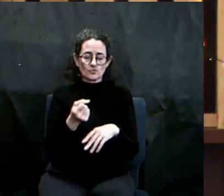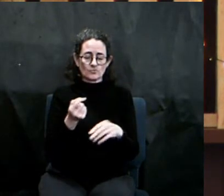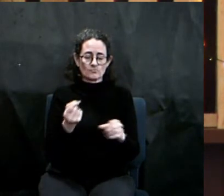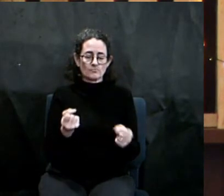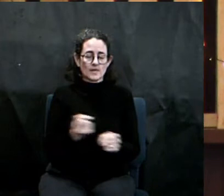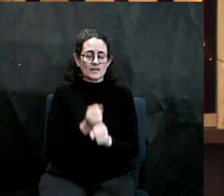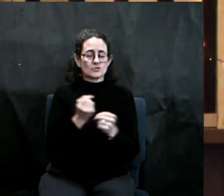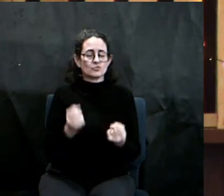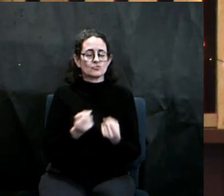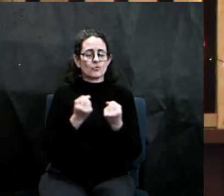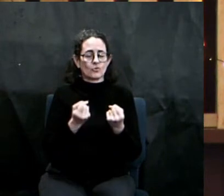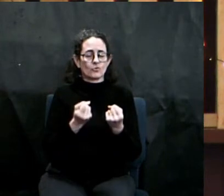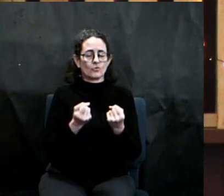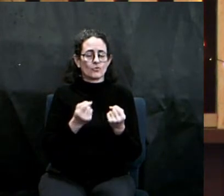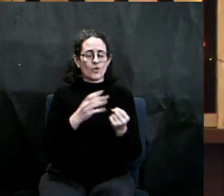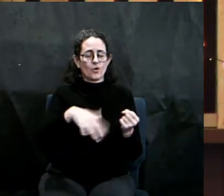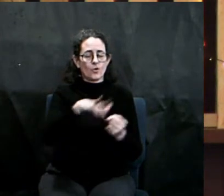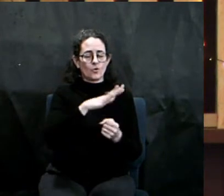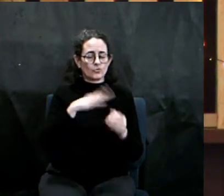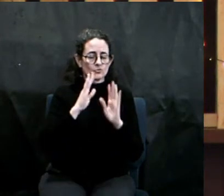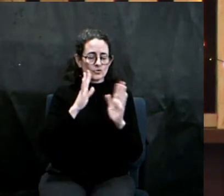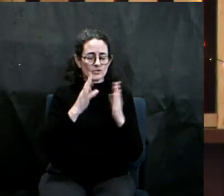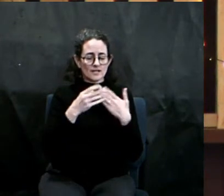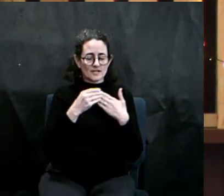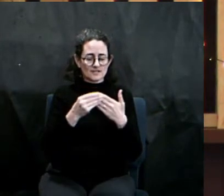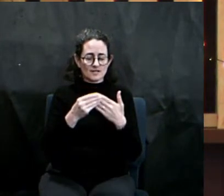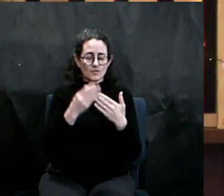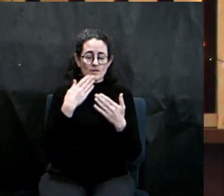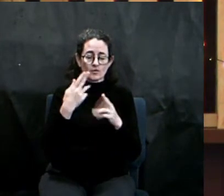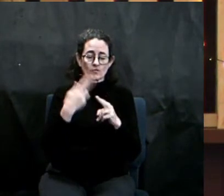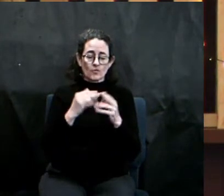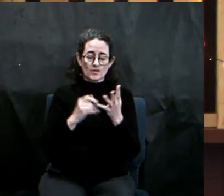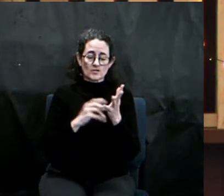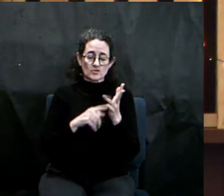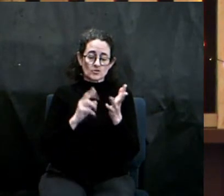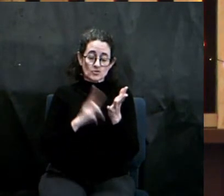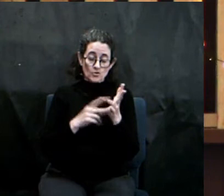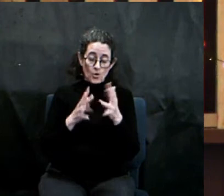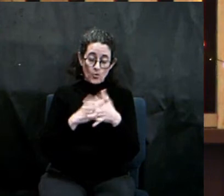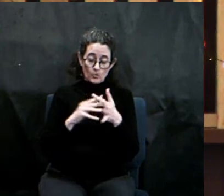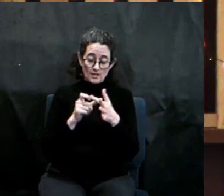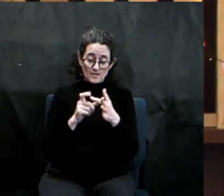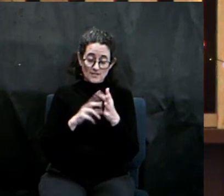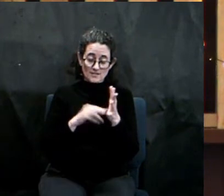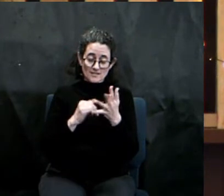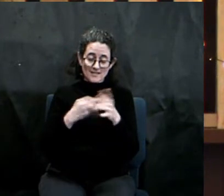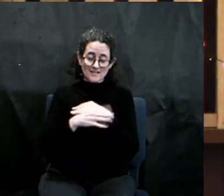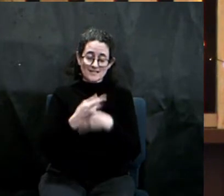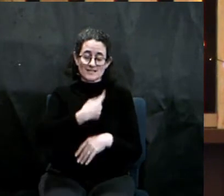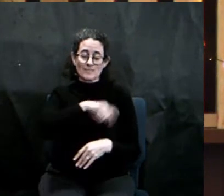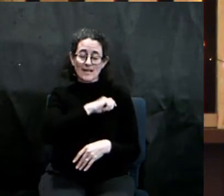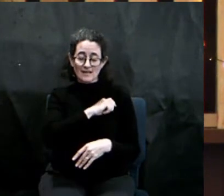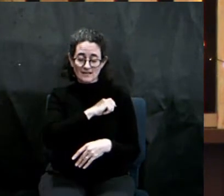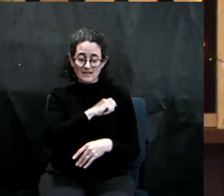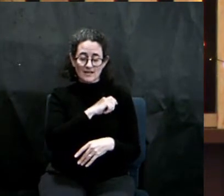Father, we thank you for the Snowdens and their ongoing work in Spain. Strengthen their witness in this increasingly secular country and this country that